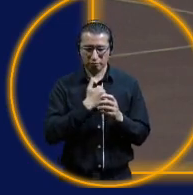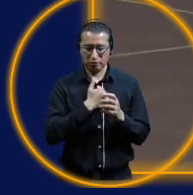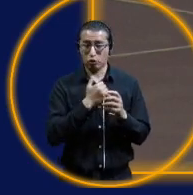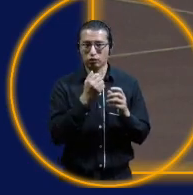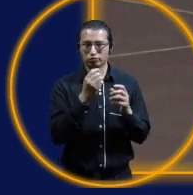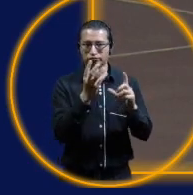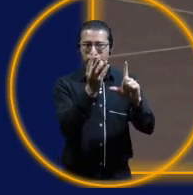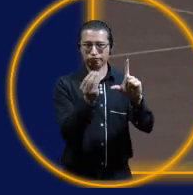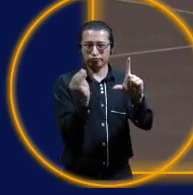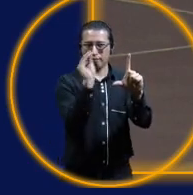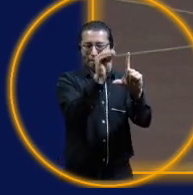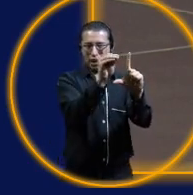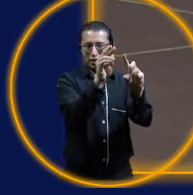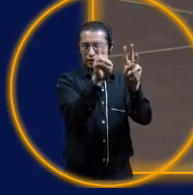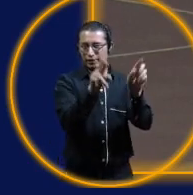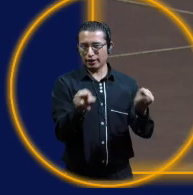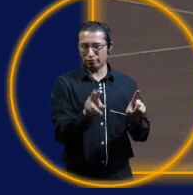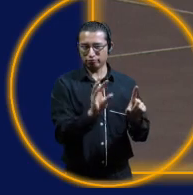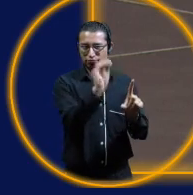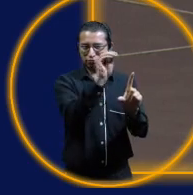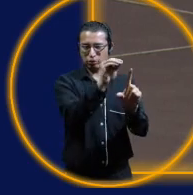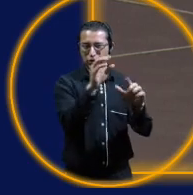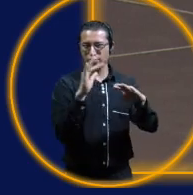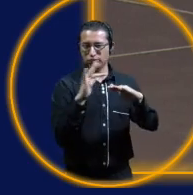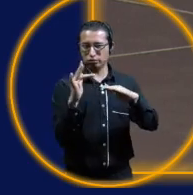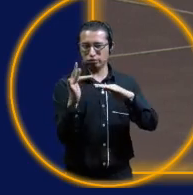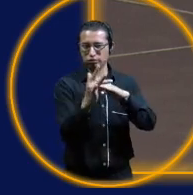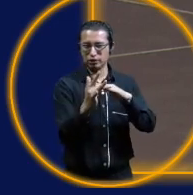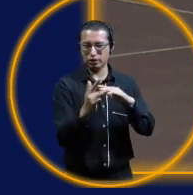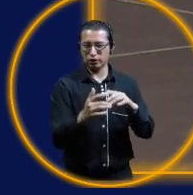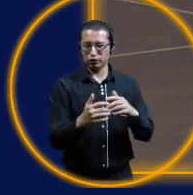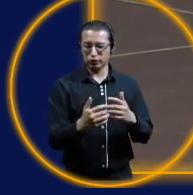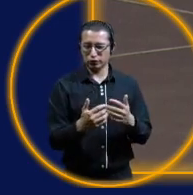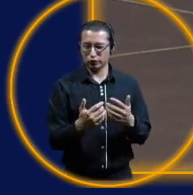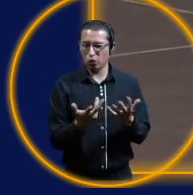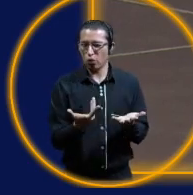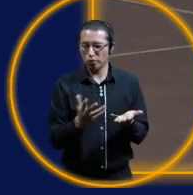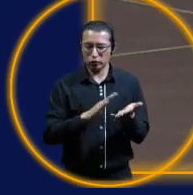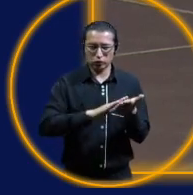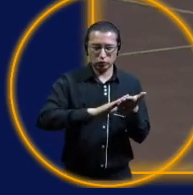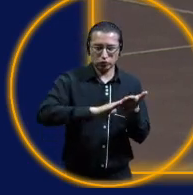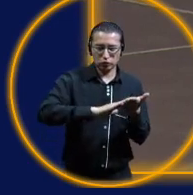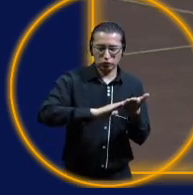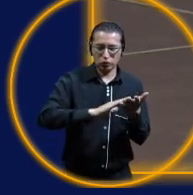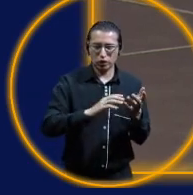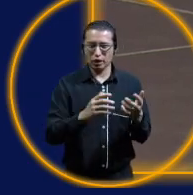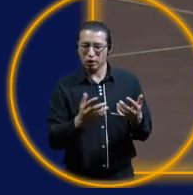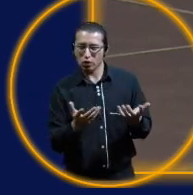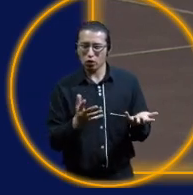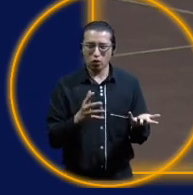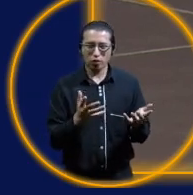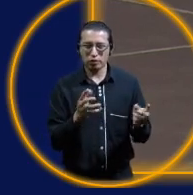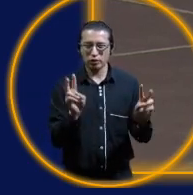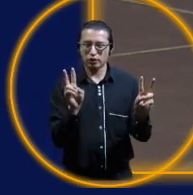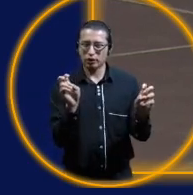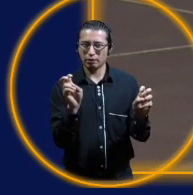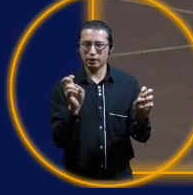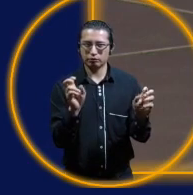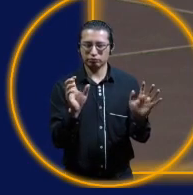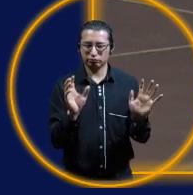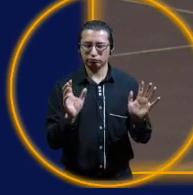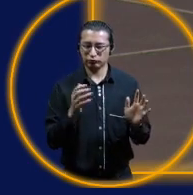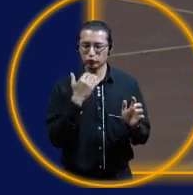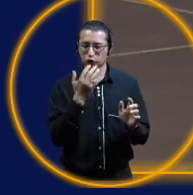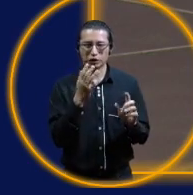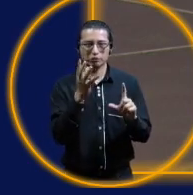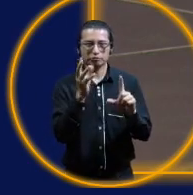social media. So how to manage this, like when you are in creative block